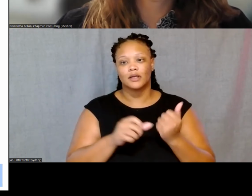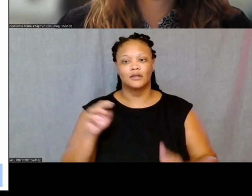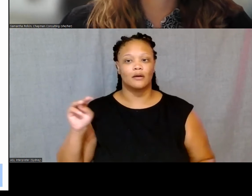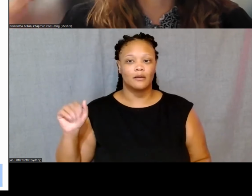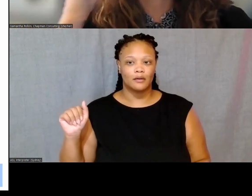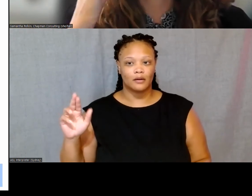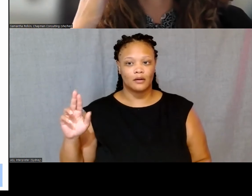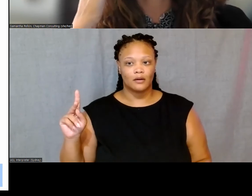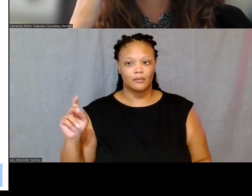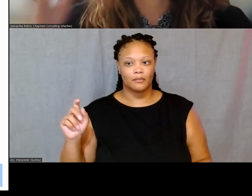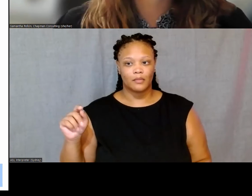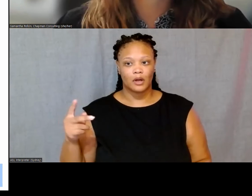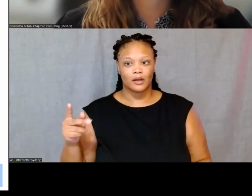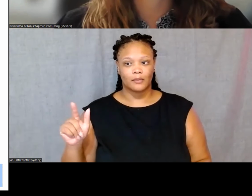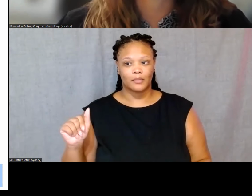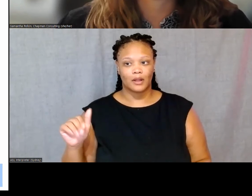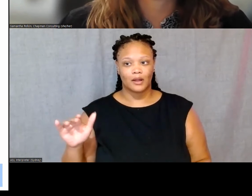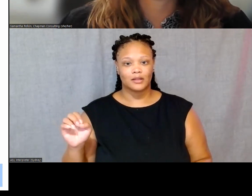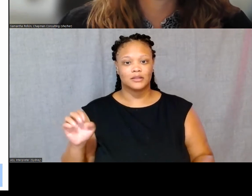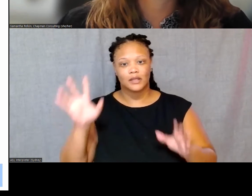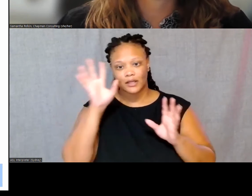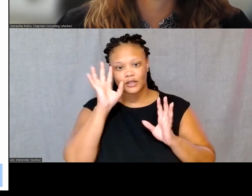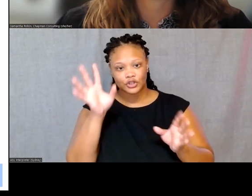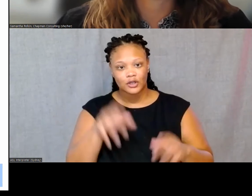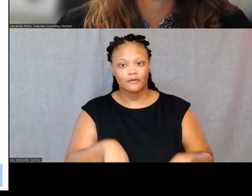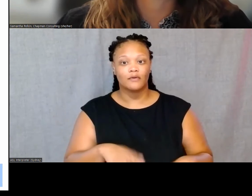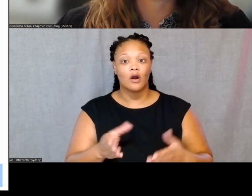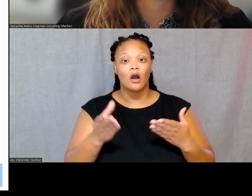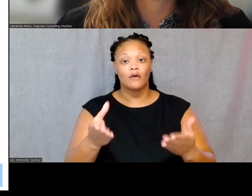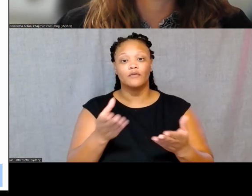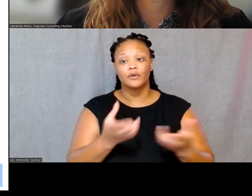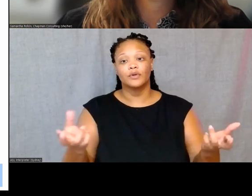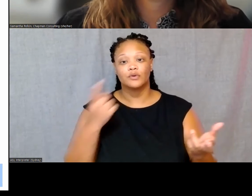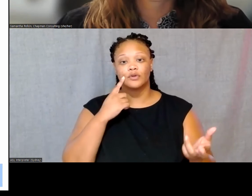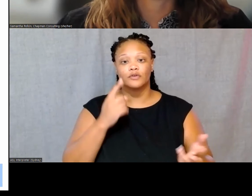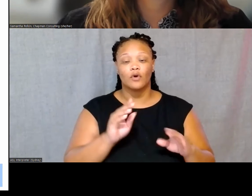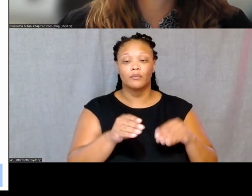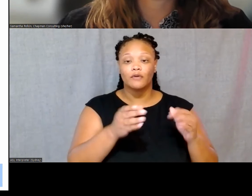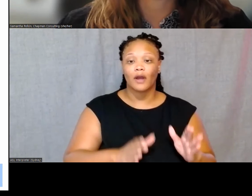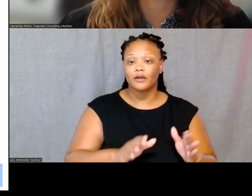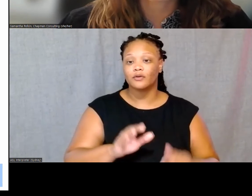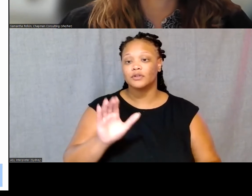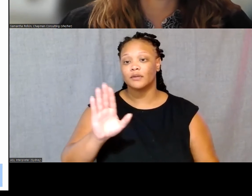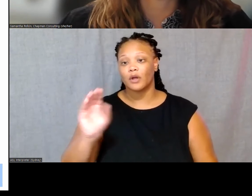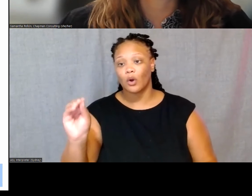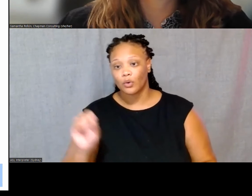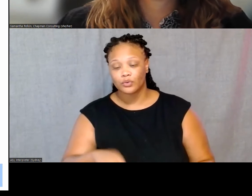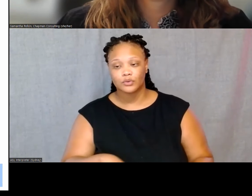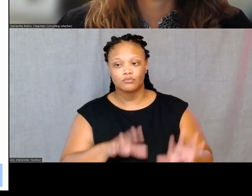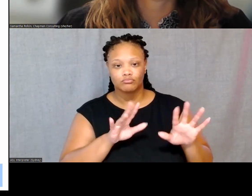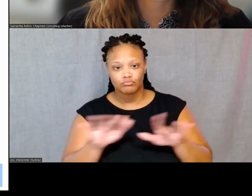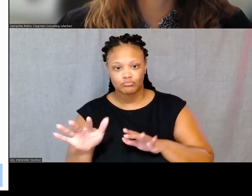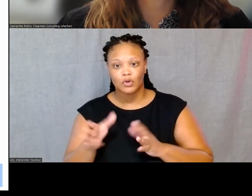it will offer resources for providers, CBOs, county agencies, and others through a TA